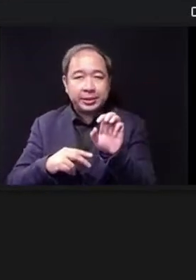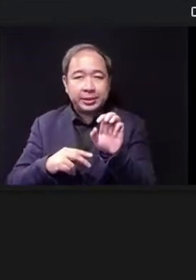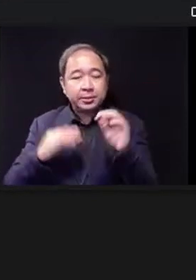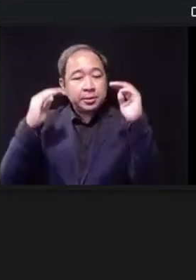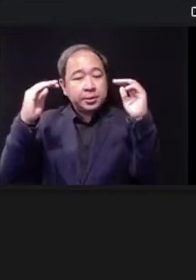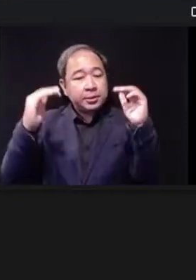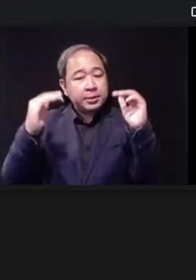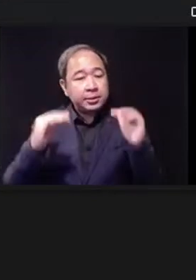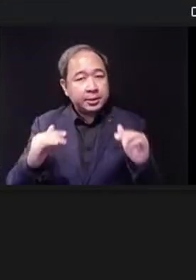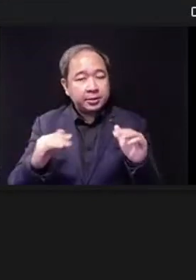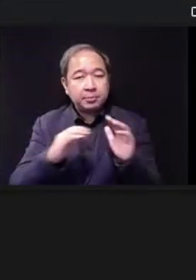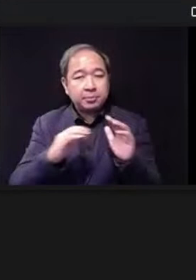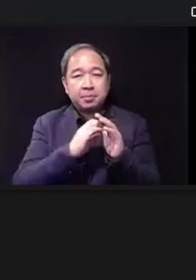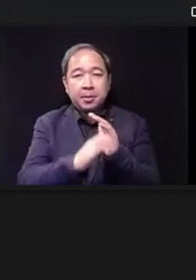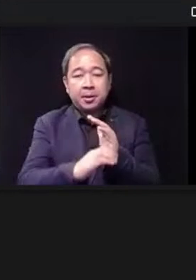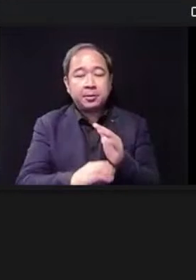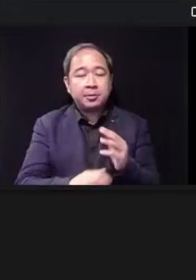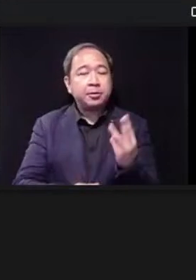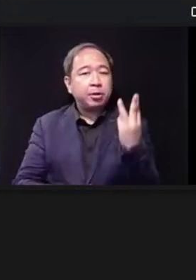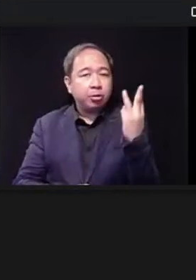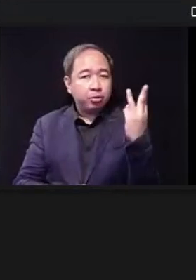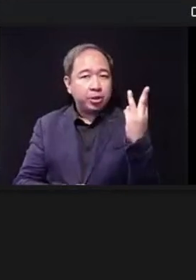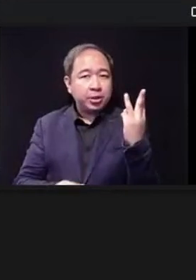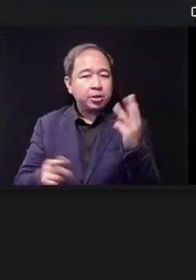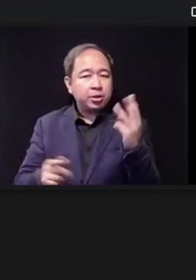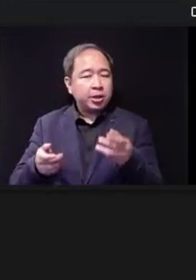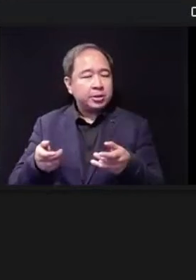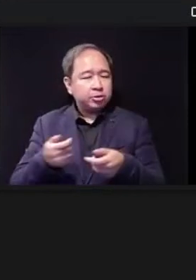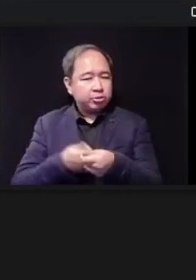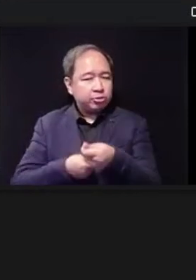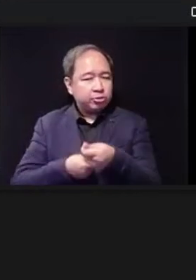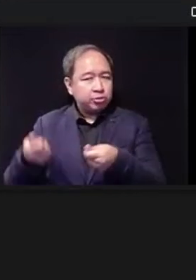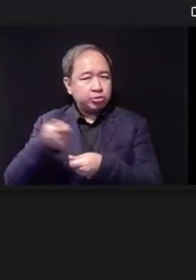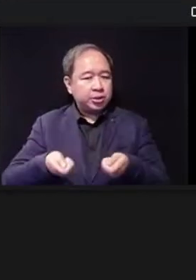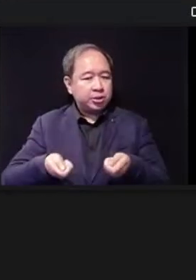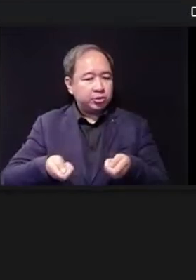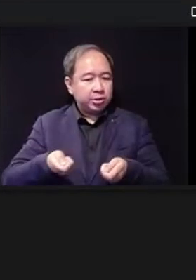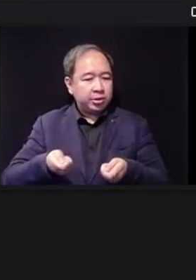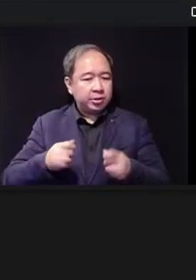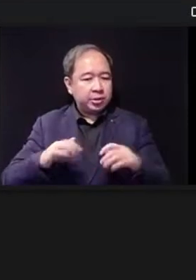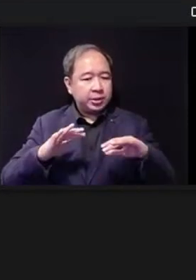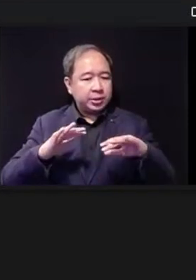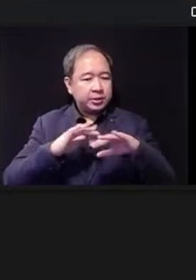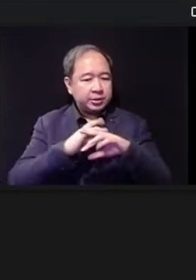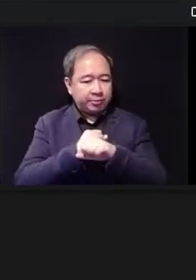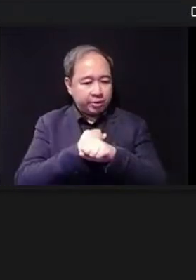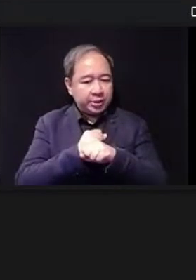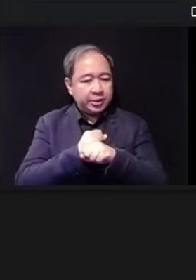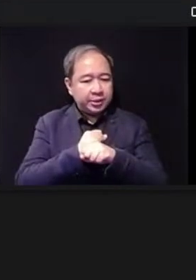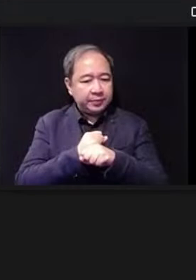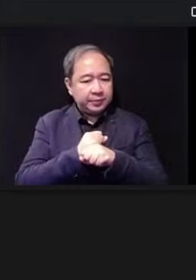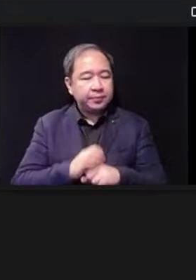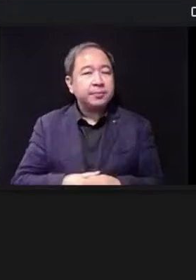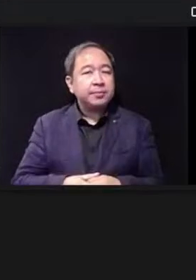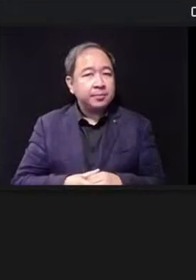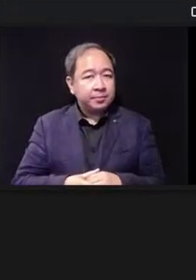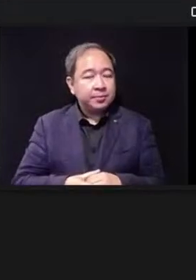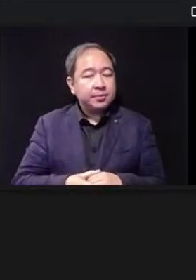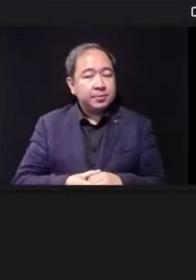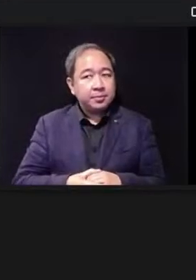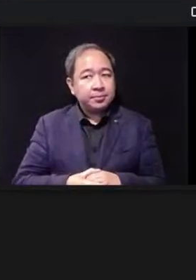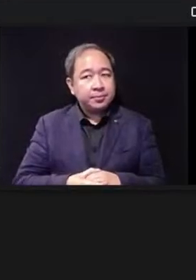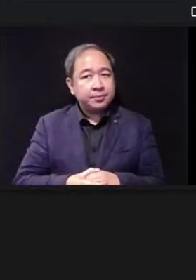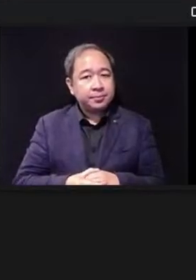to section 3, the chair's summary. As already